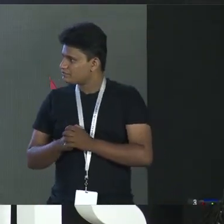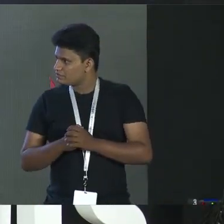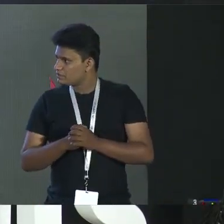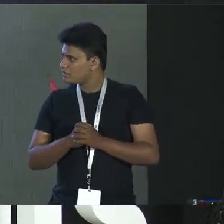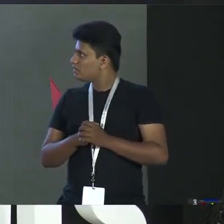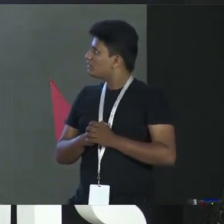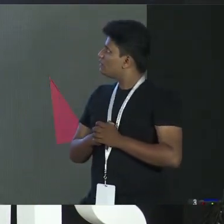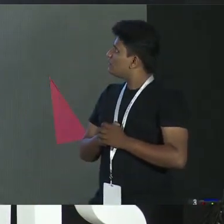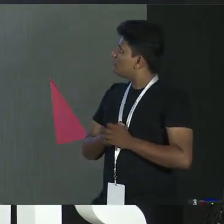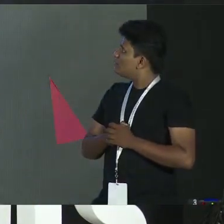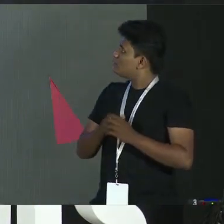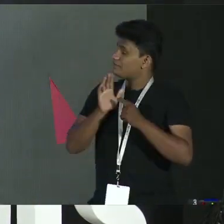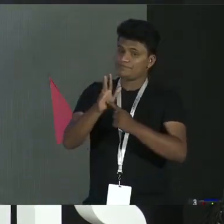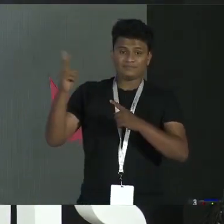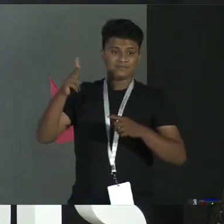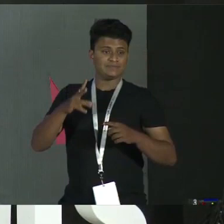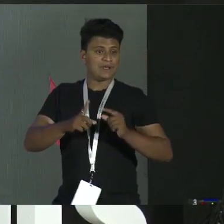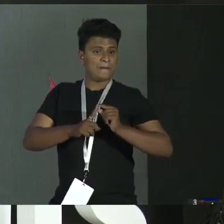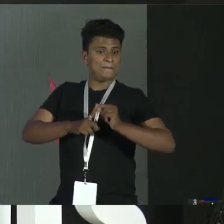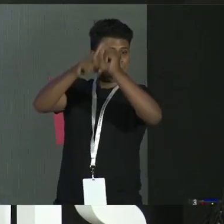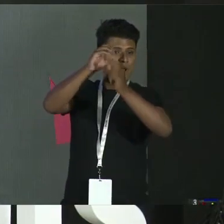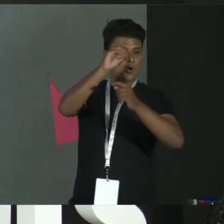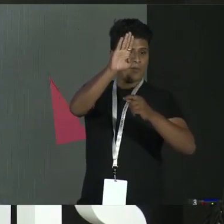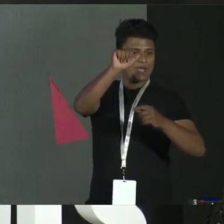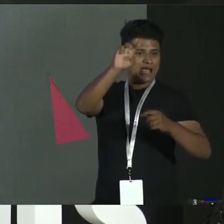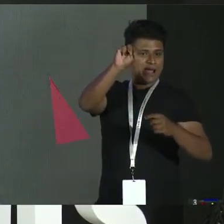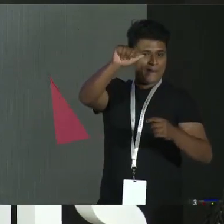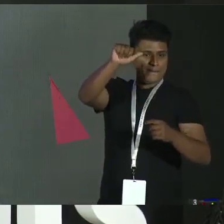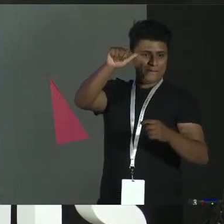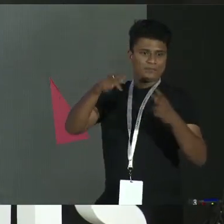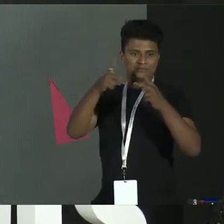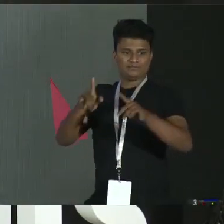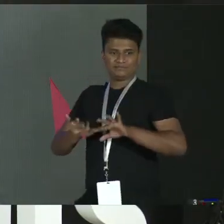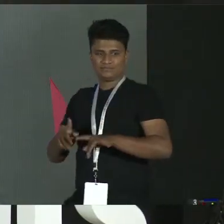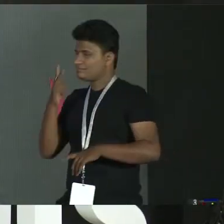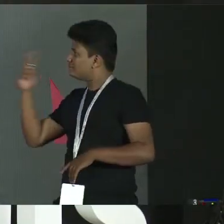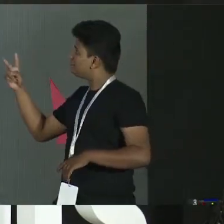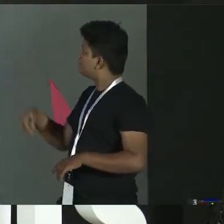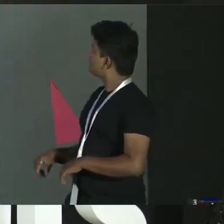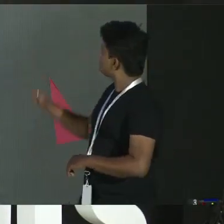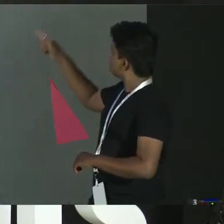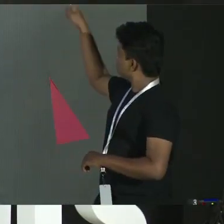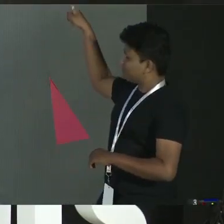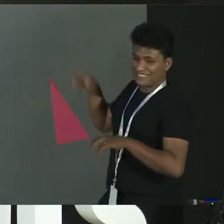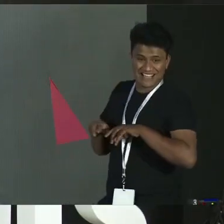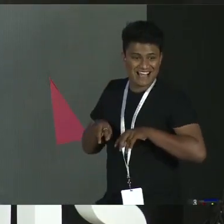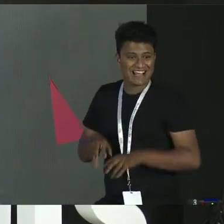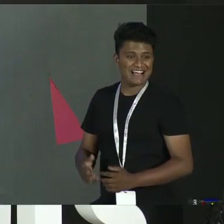The photo shows President Obama standing at a table, and I'm also standing on the other side of the